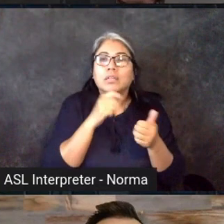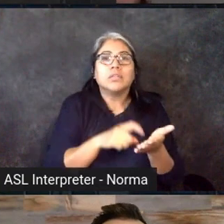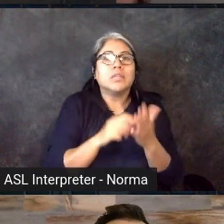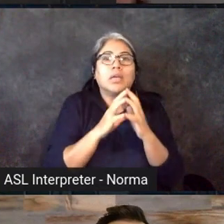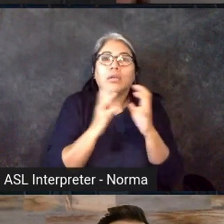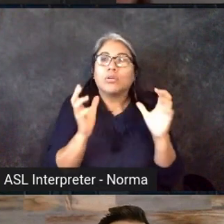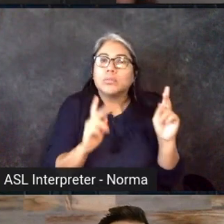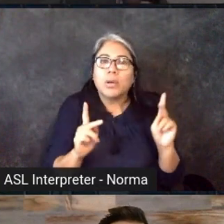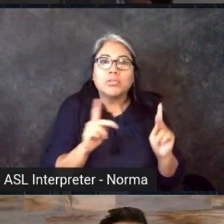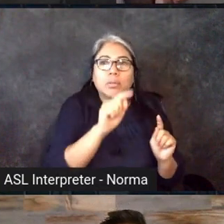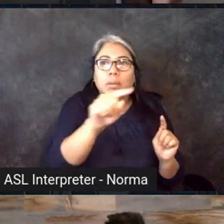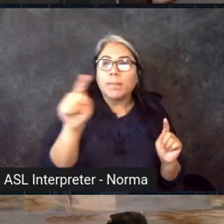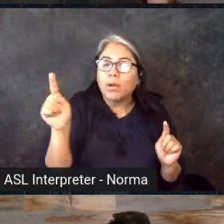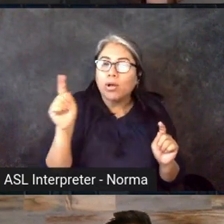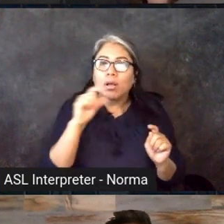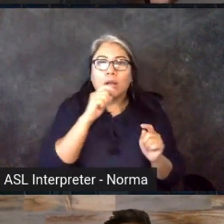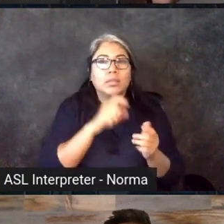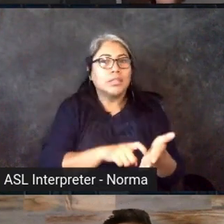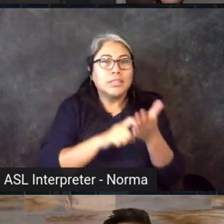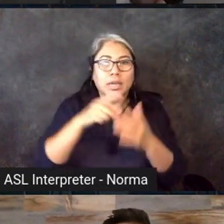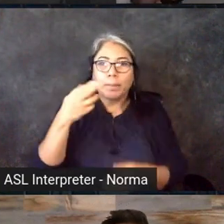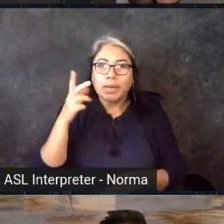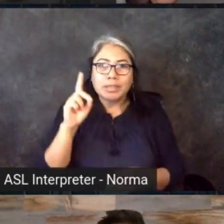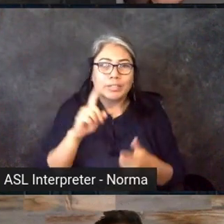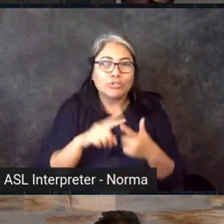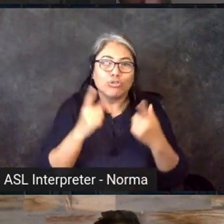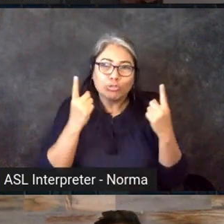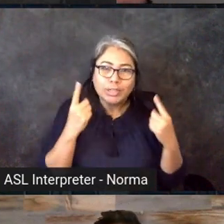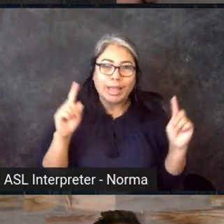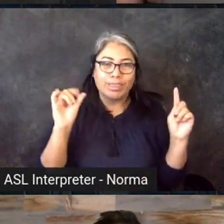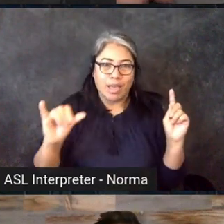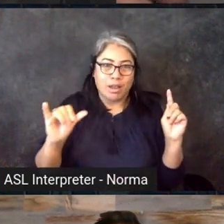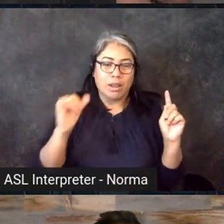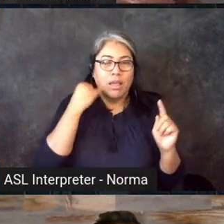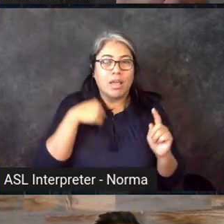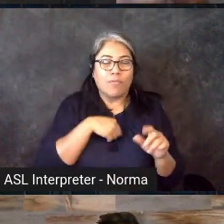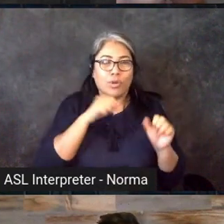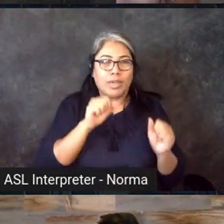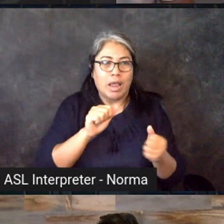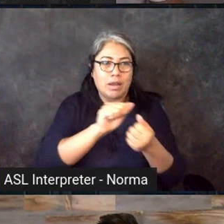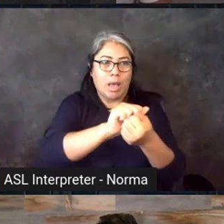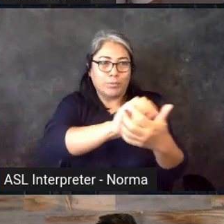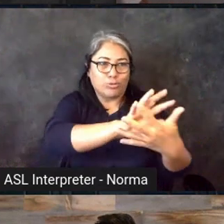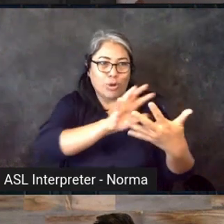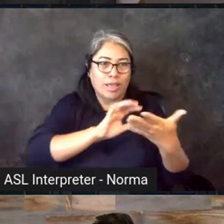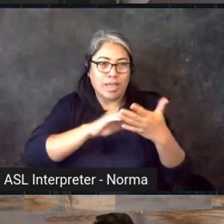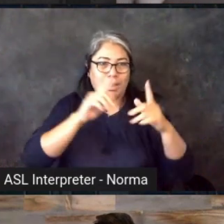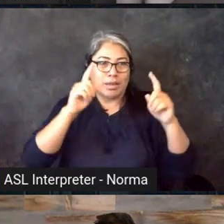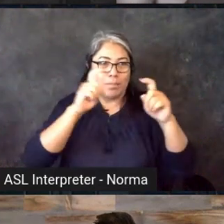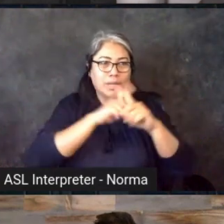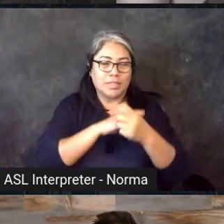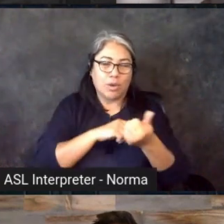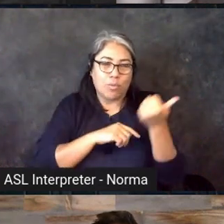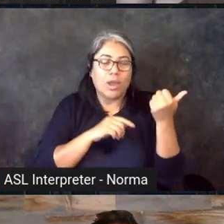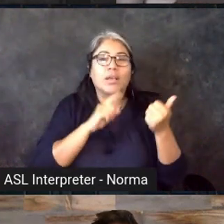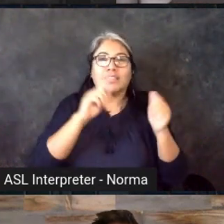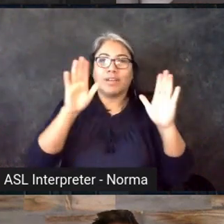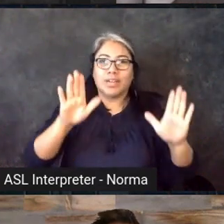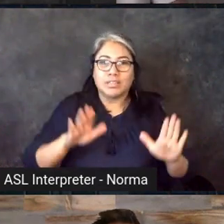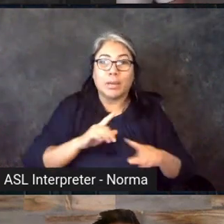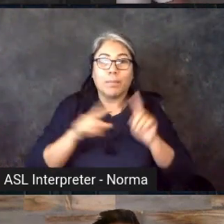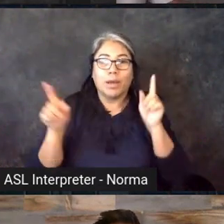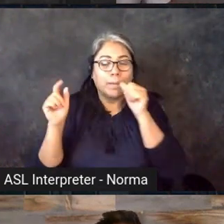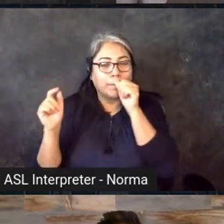people, doesn't take a PhD to get done, right? If we can abstract that complexity away, it's fantastic. But I think